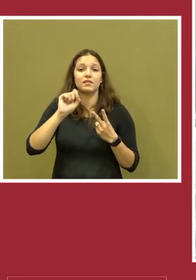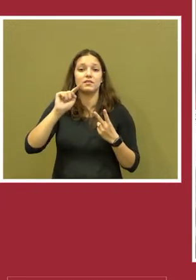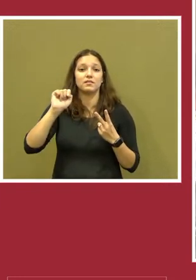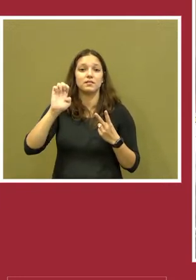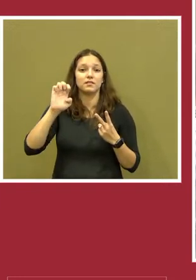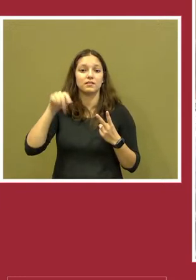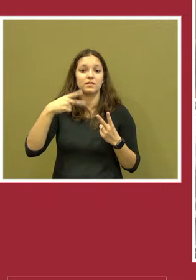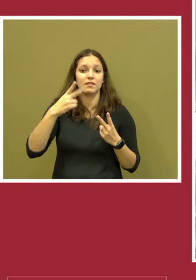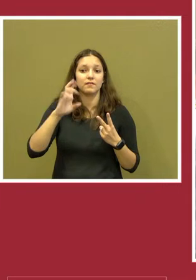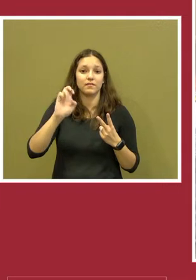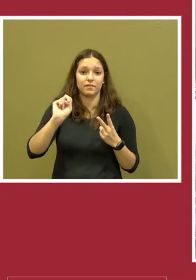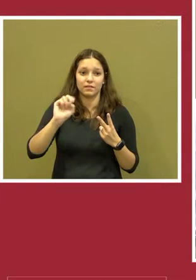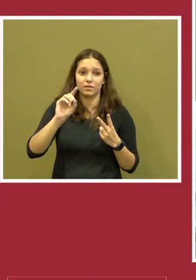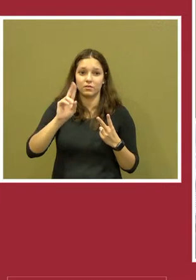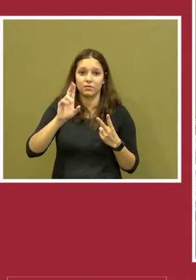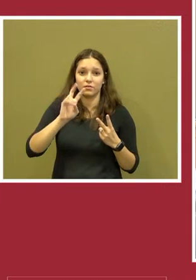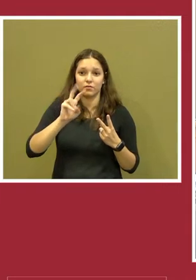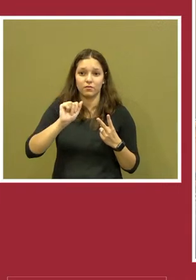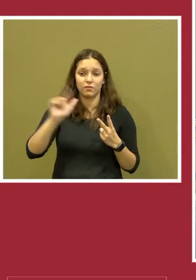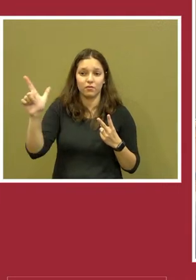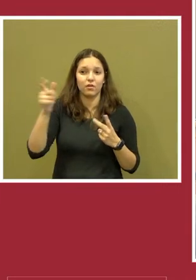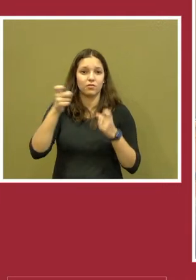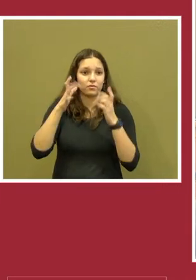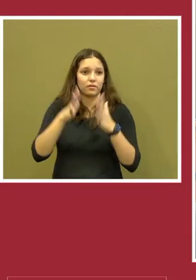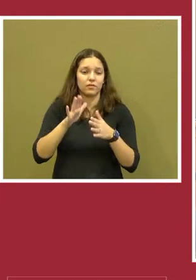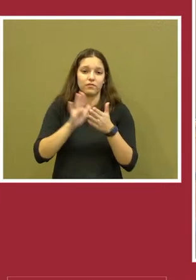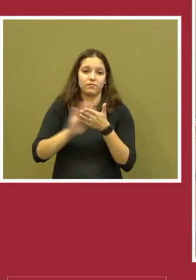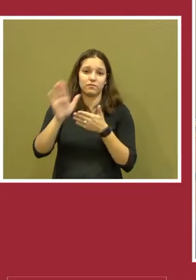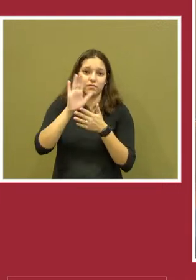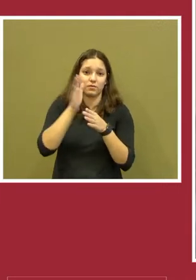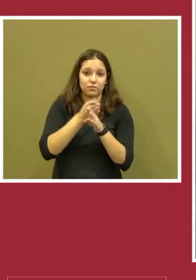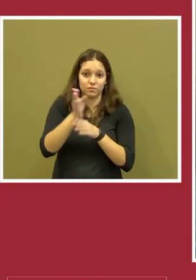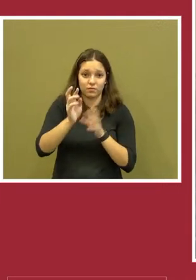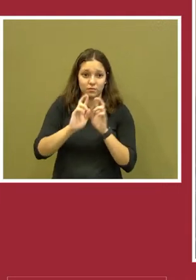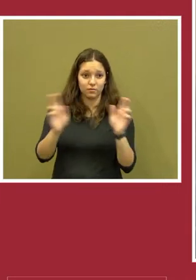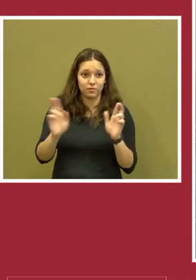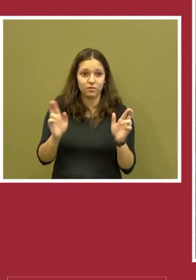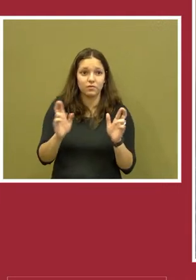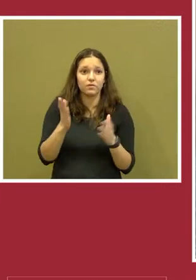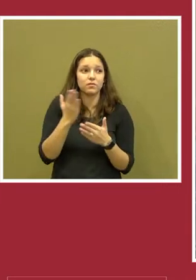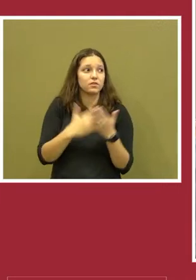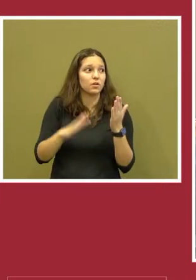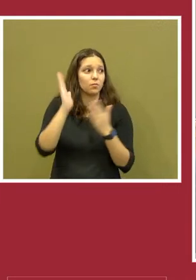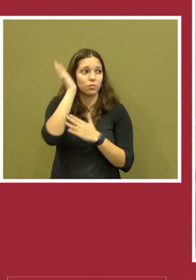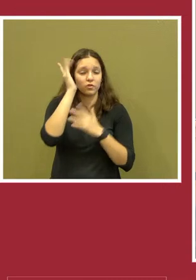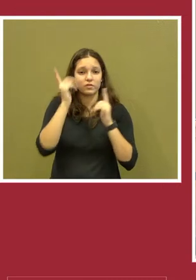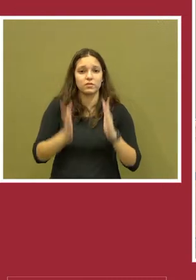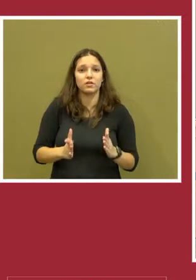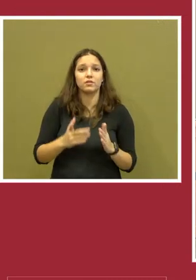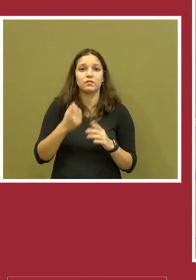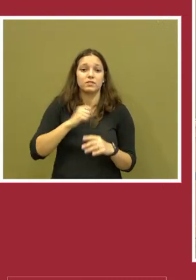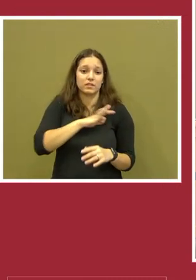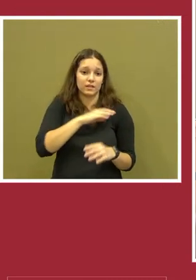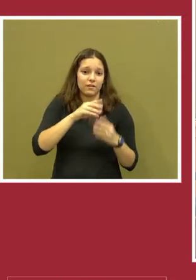of College and Career Readiness, and some of their presenters, staff, and students from our high